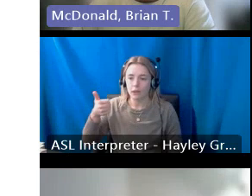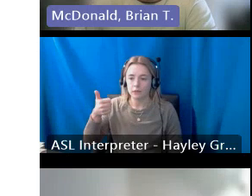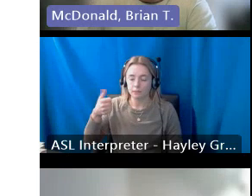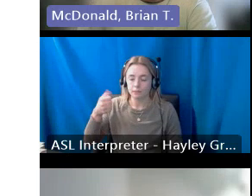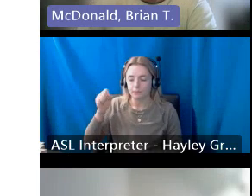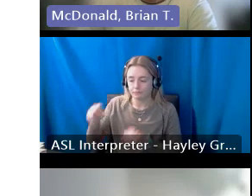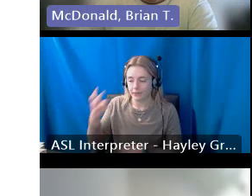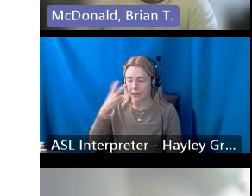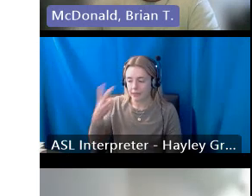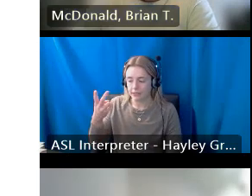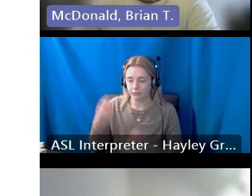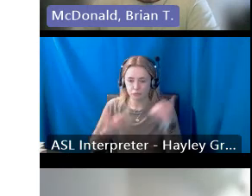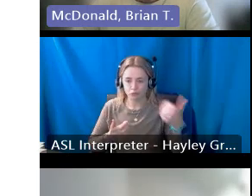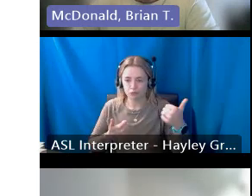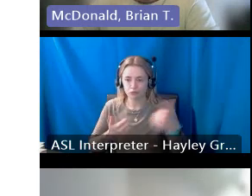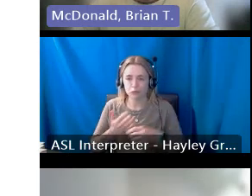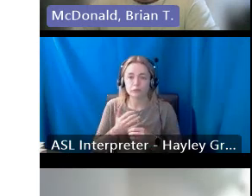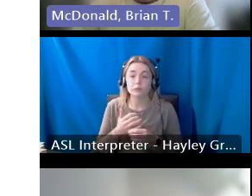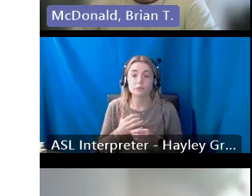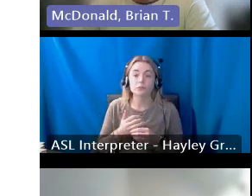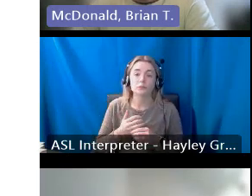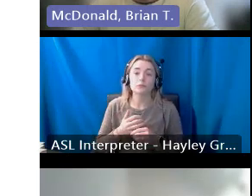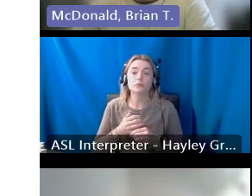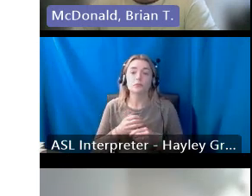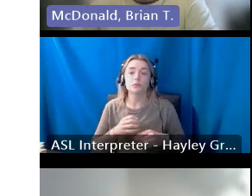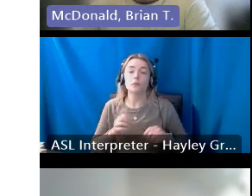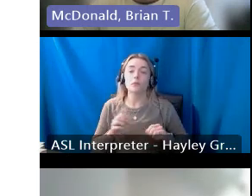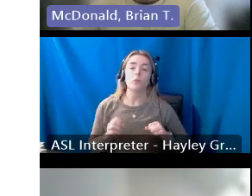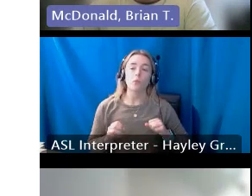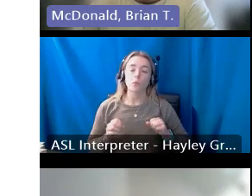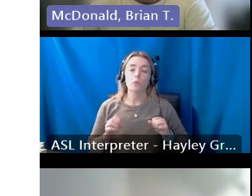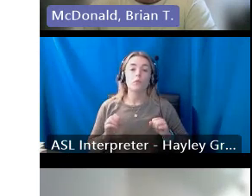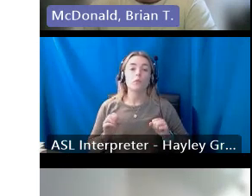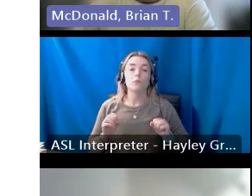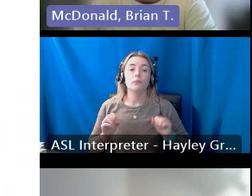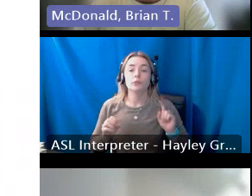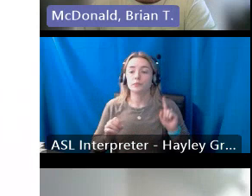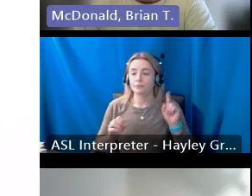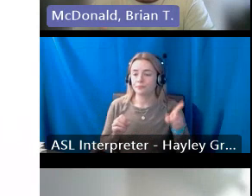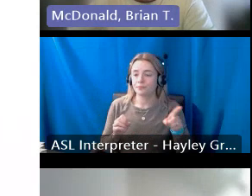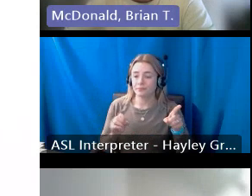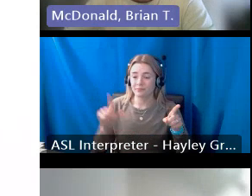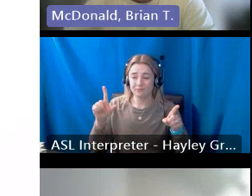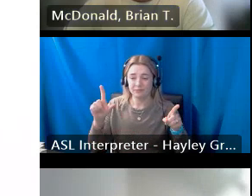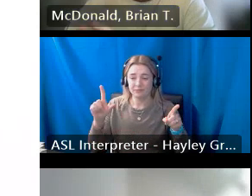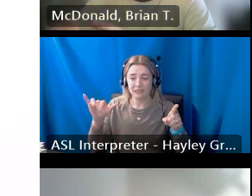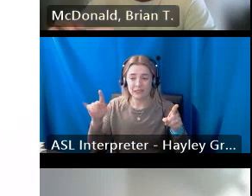Got it. Okay. So this is kind of what this is going to look like.